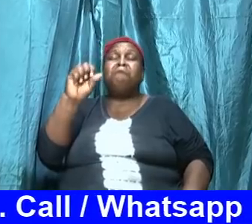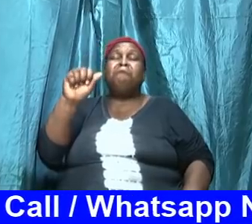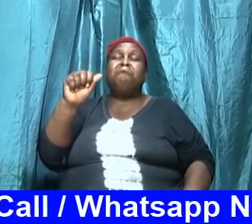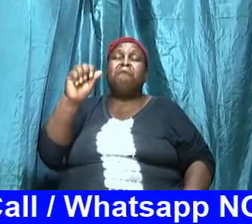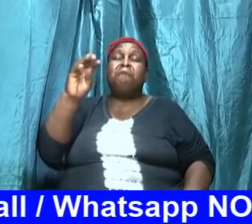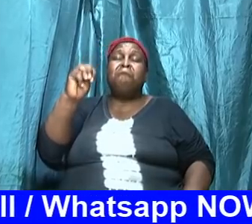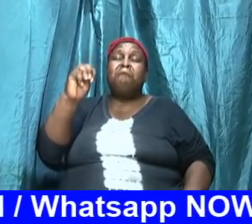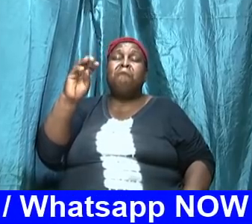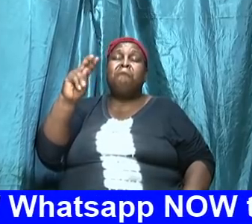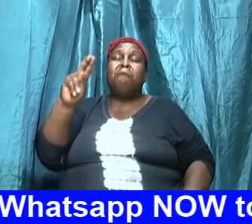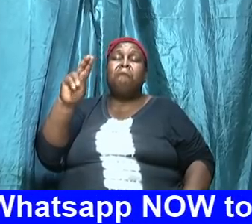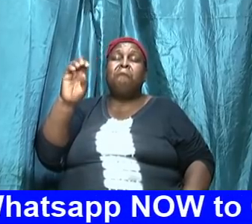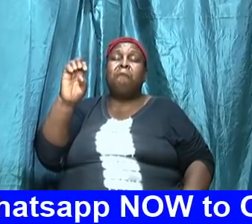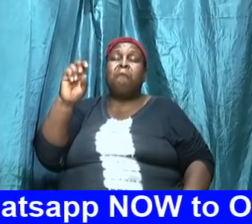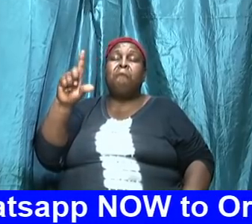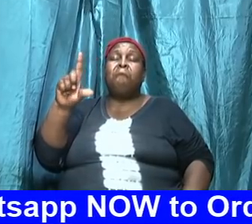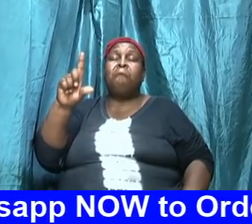17